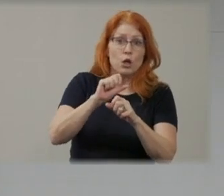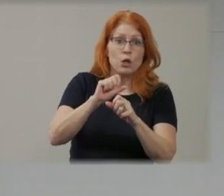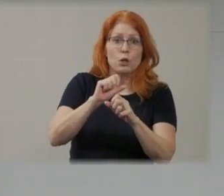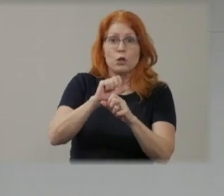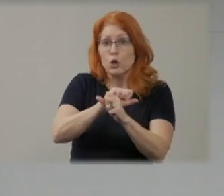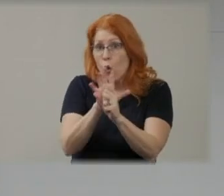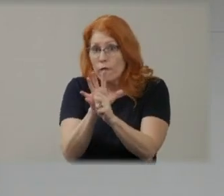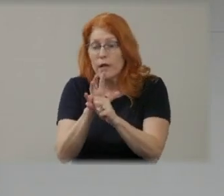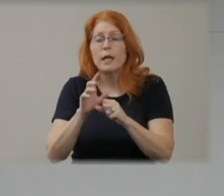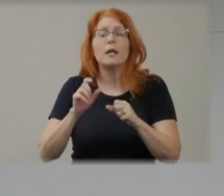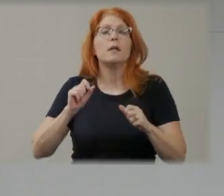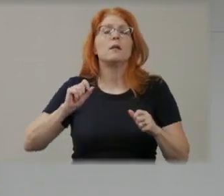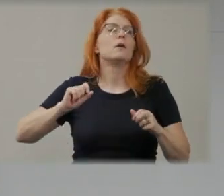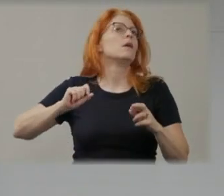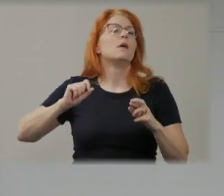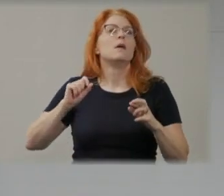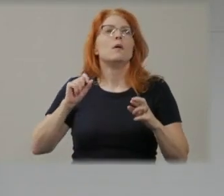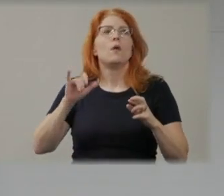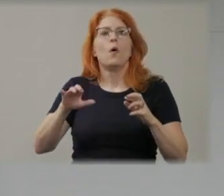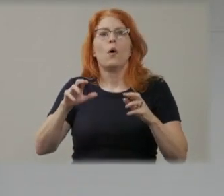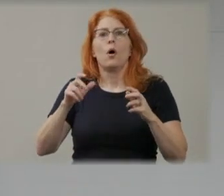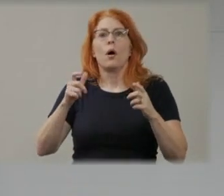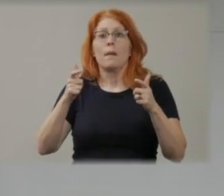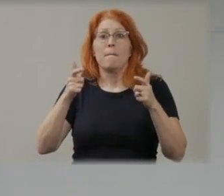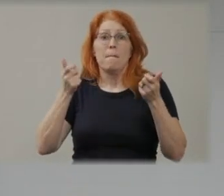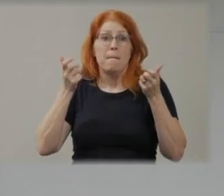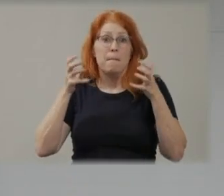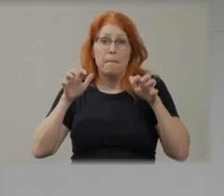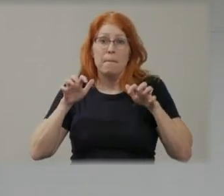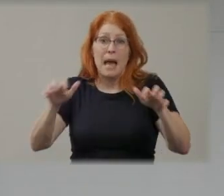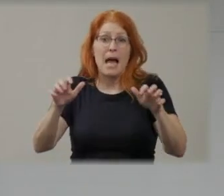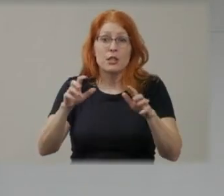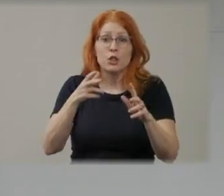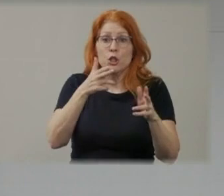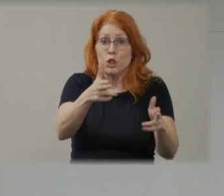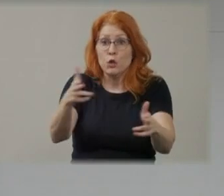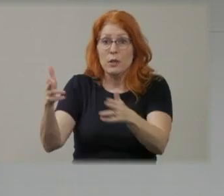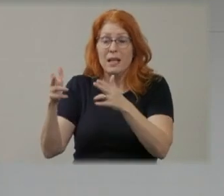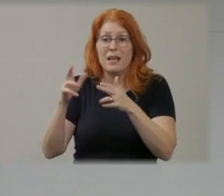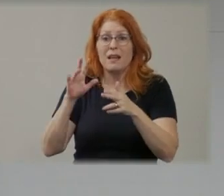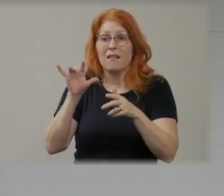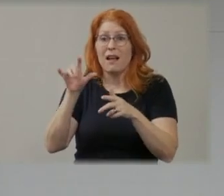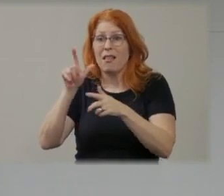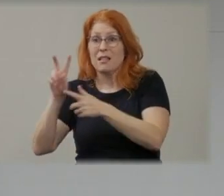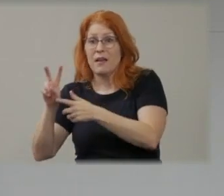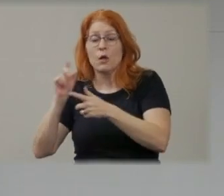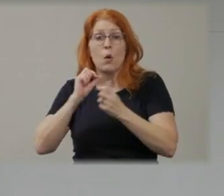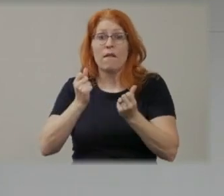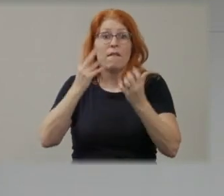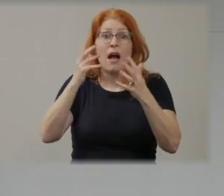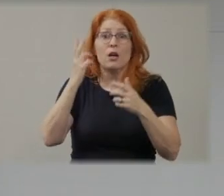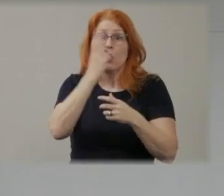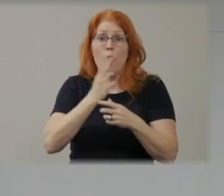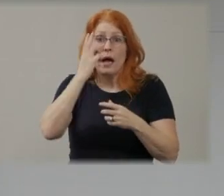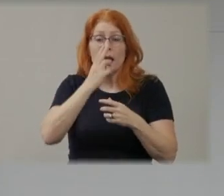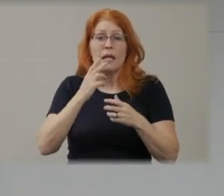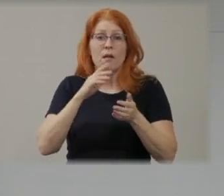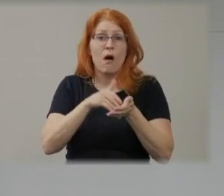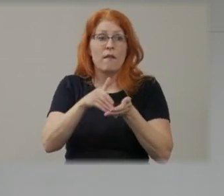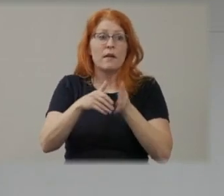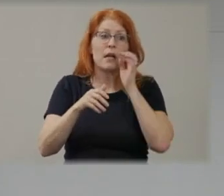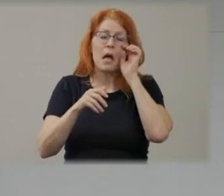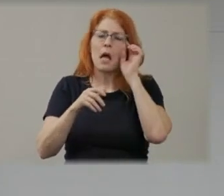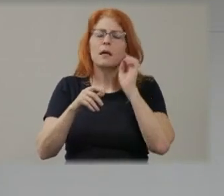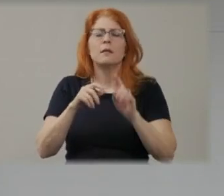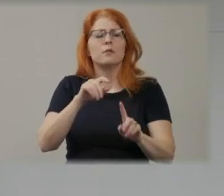be a mass shooting like they had up in Las Vegas 6 years ago, or the fires in Hawaii. But a lot of times, John Scott,